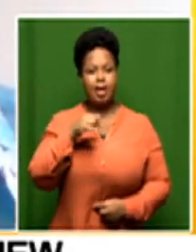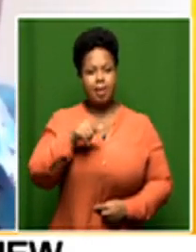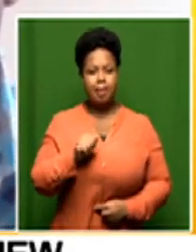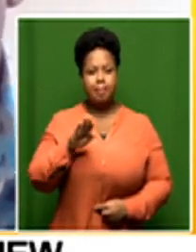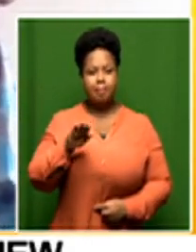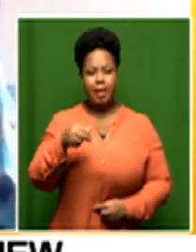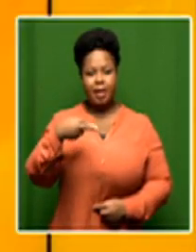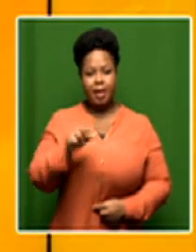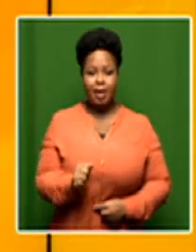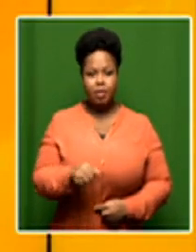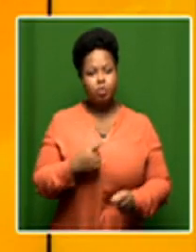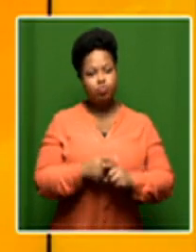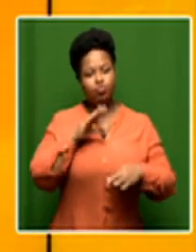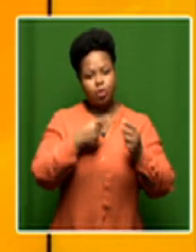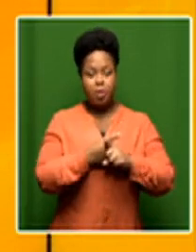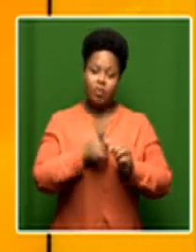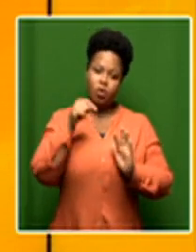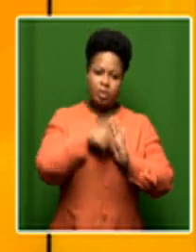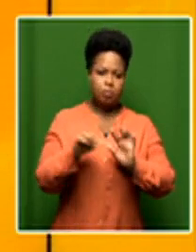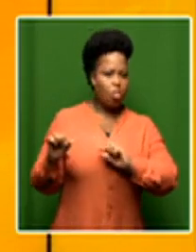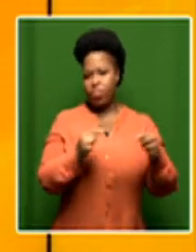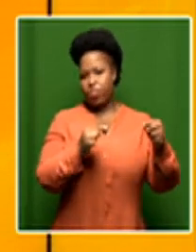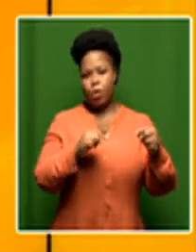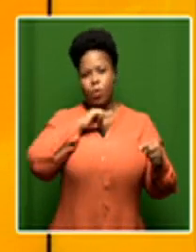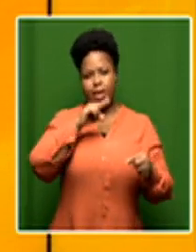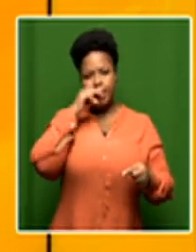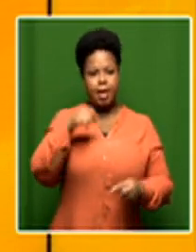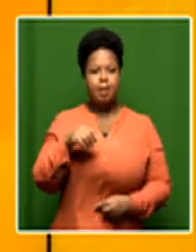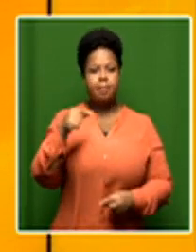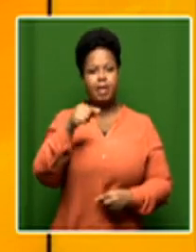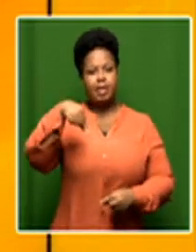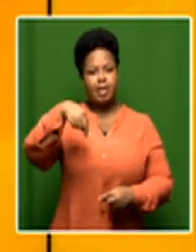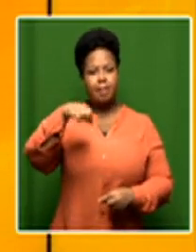Bhanga talking to us about the current contestation following the renaming of